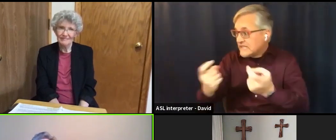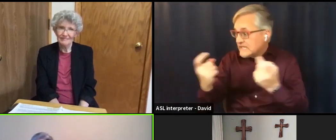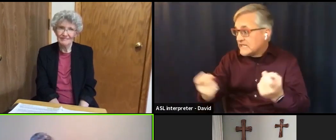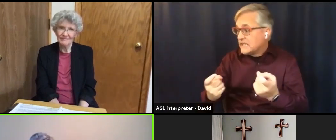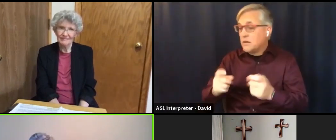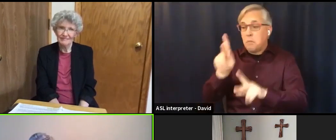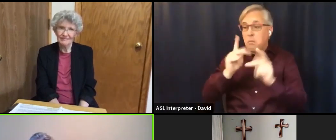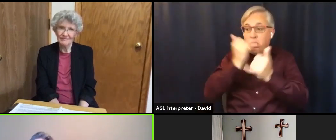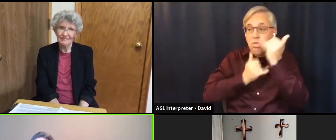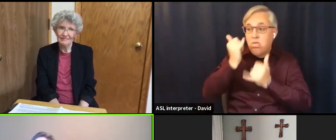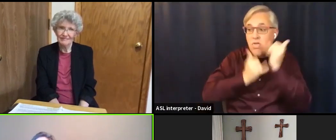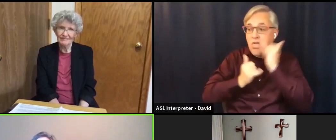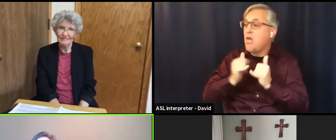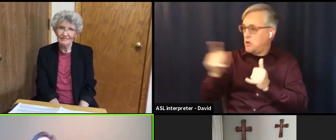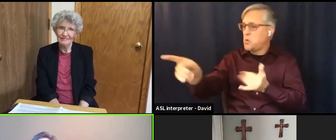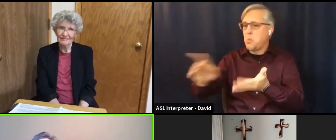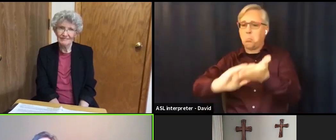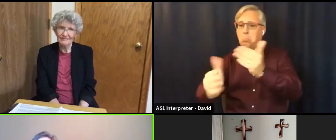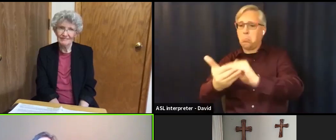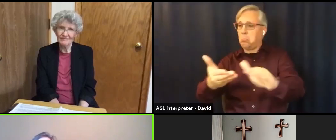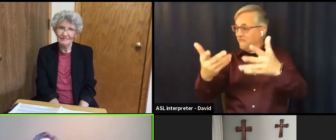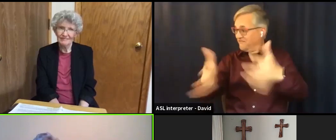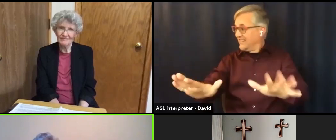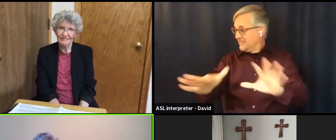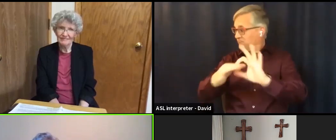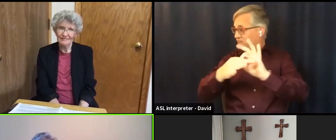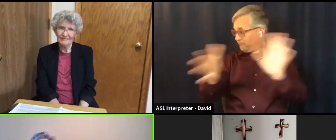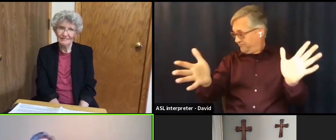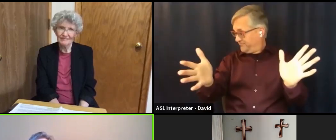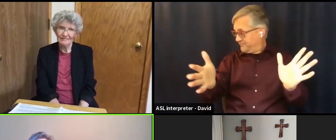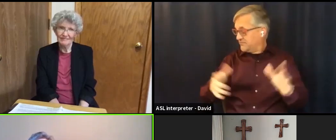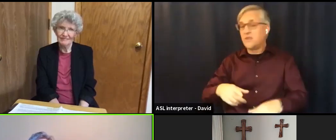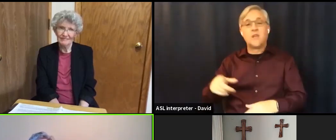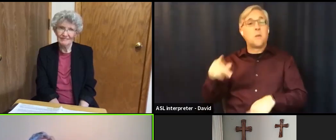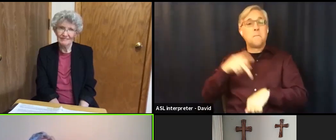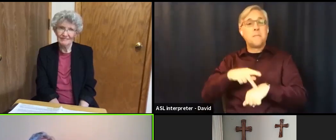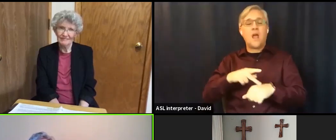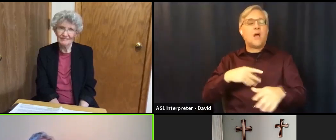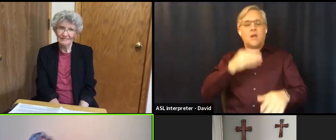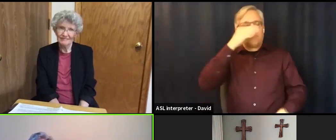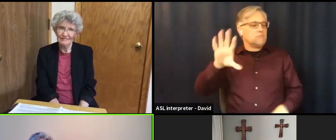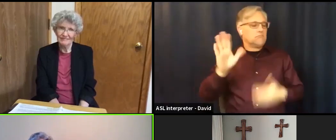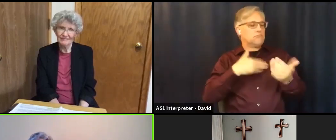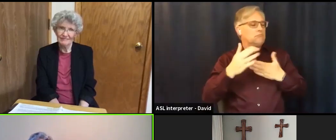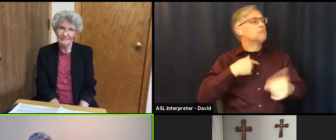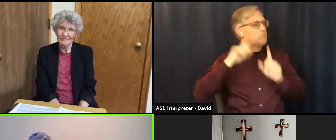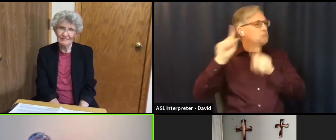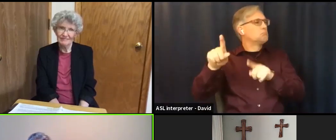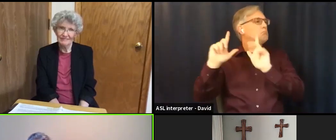That didn't matter to Peter. He was going fishing.